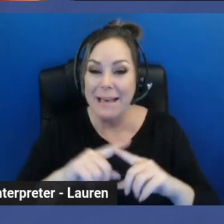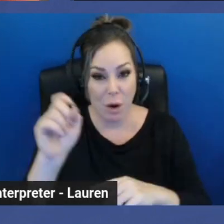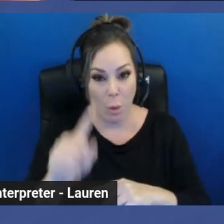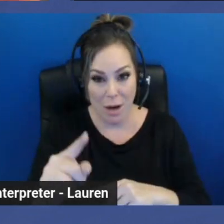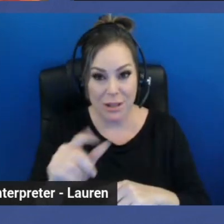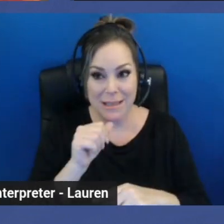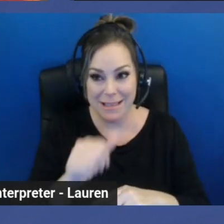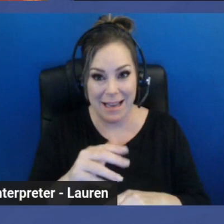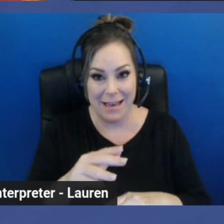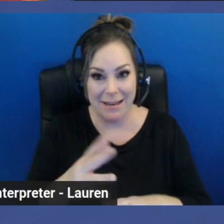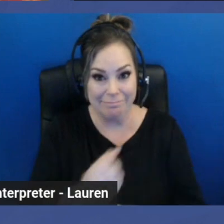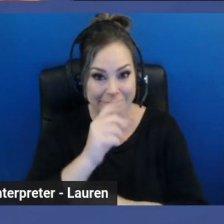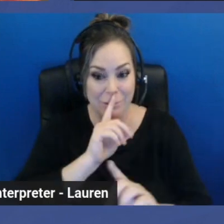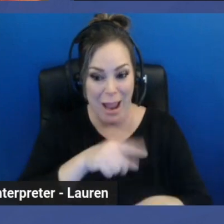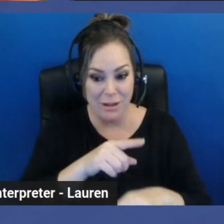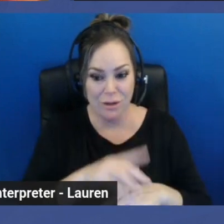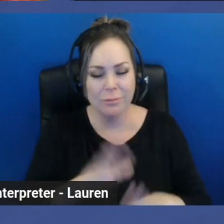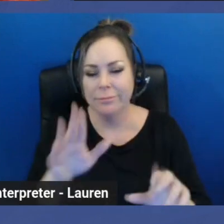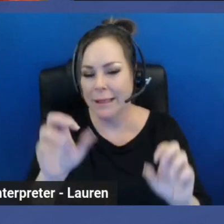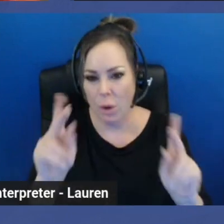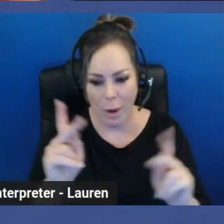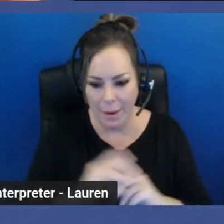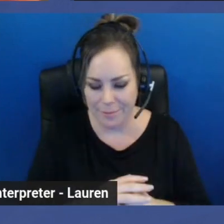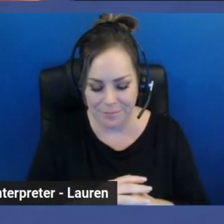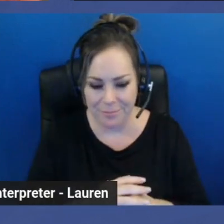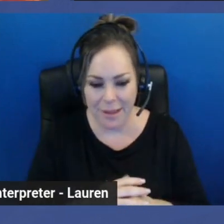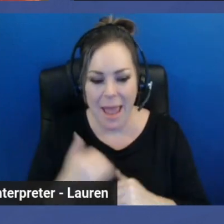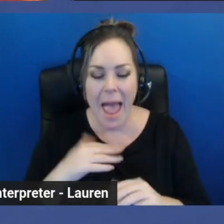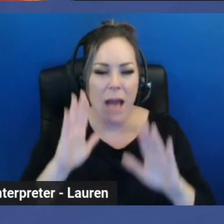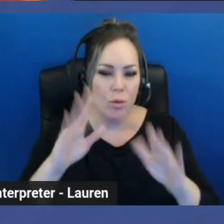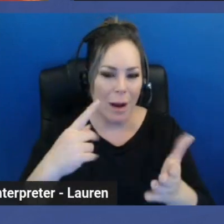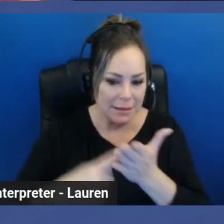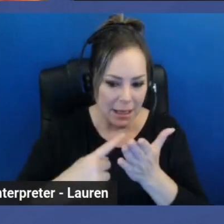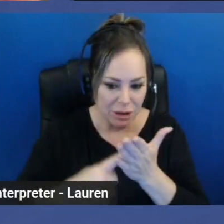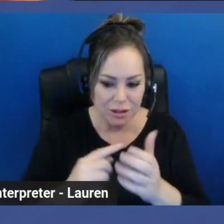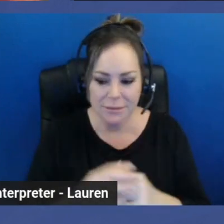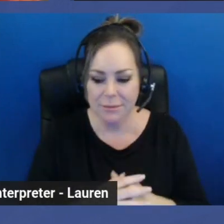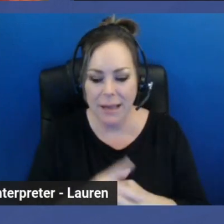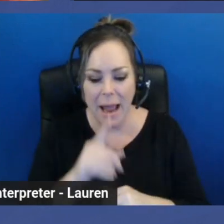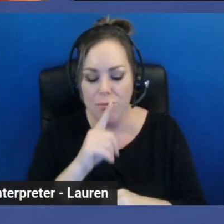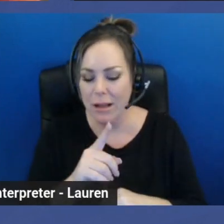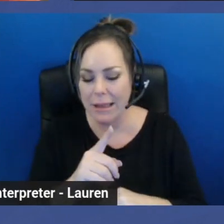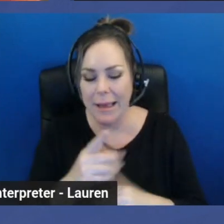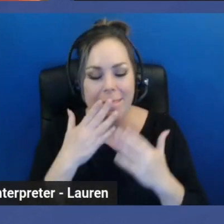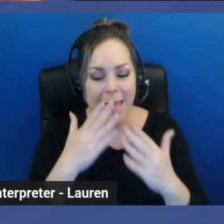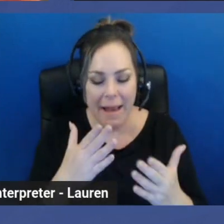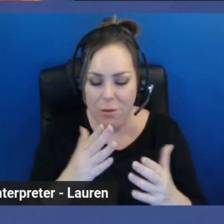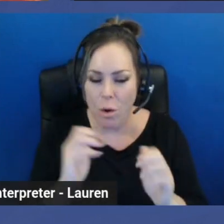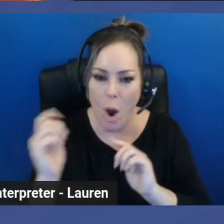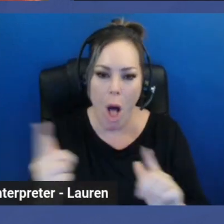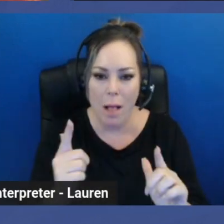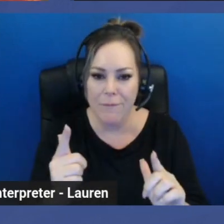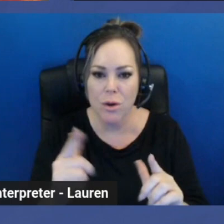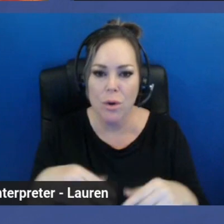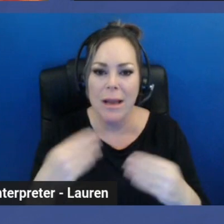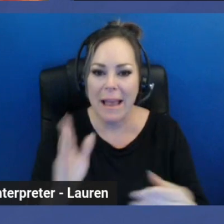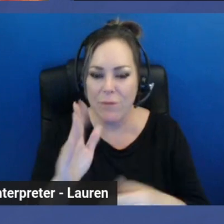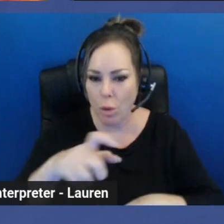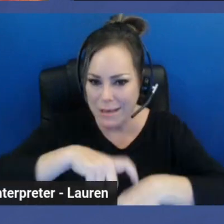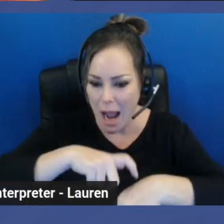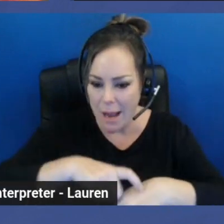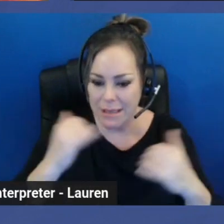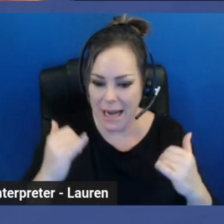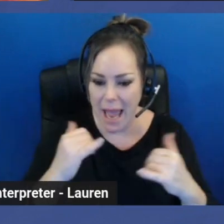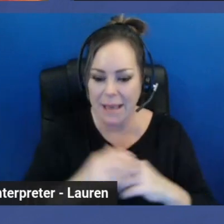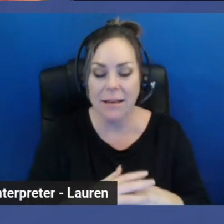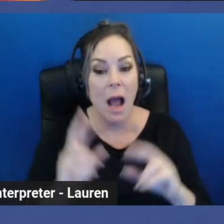questions we didn't get to, which is okay, because we had a great discussion, and I'm really thankful that all of you gave us some of your time